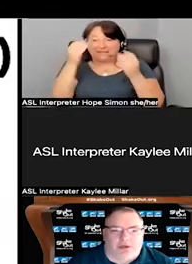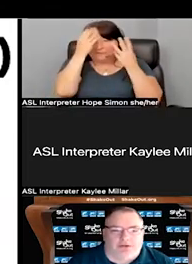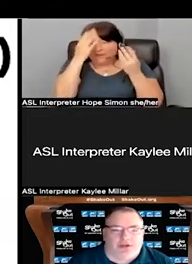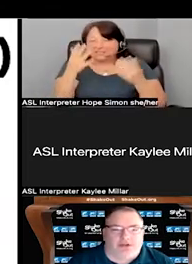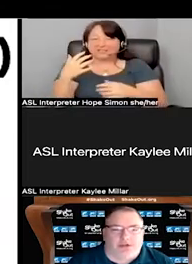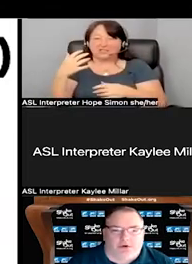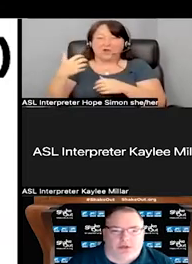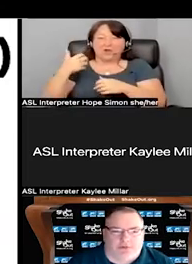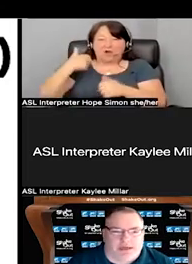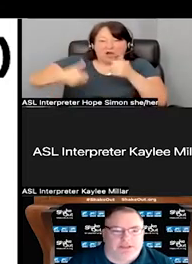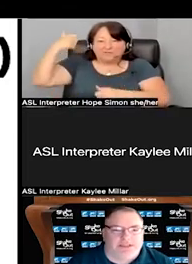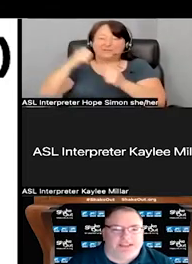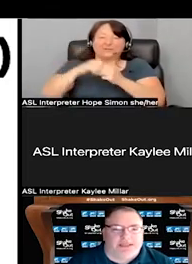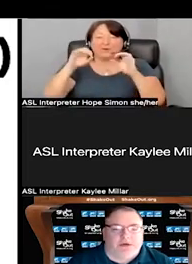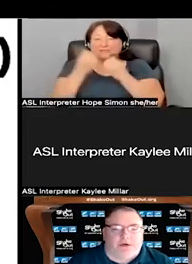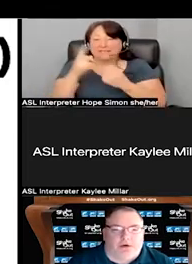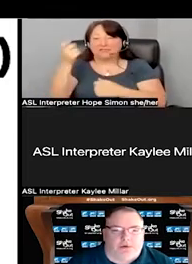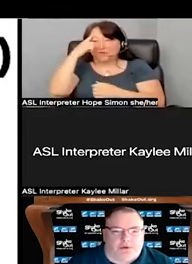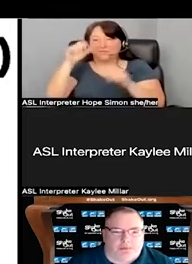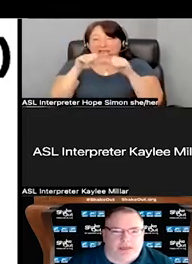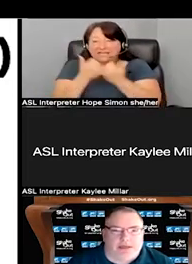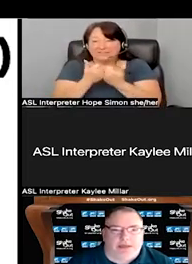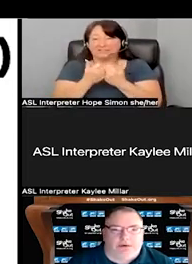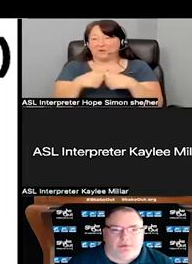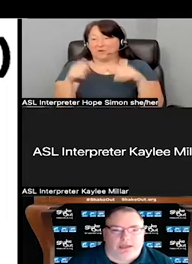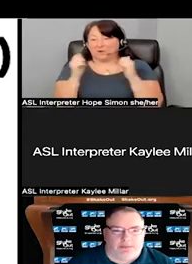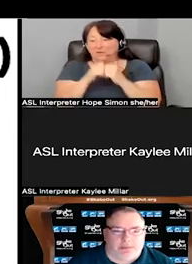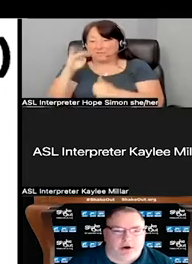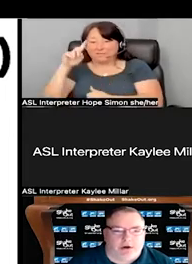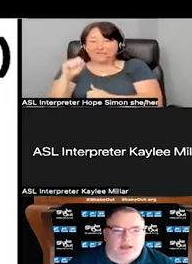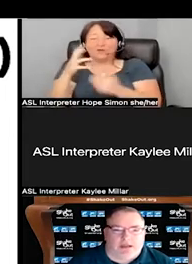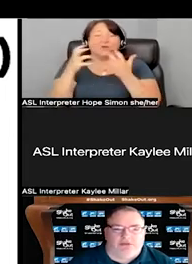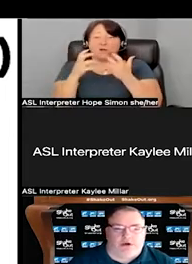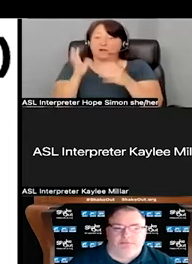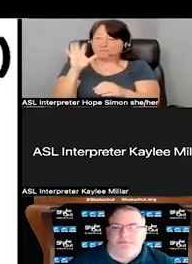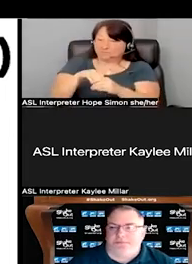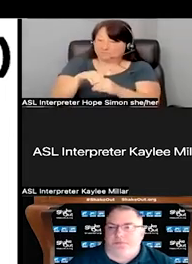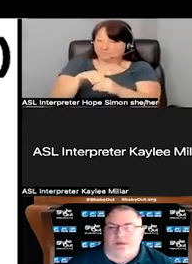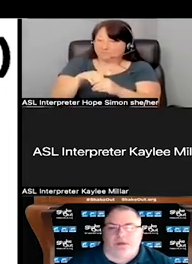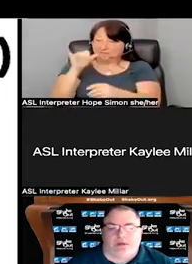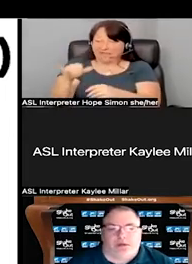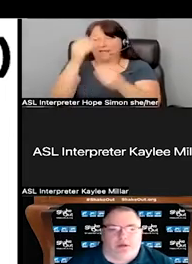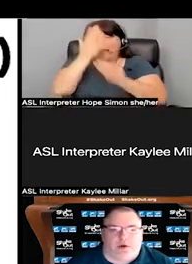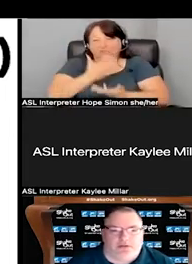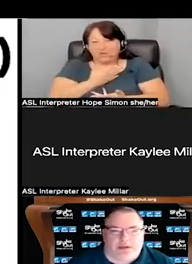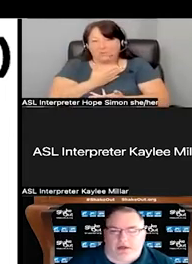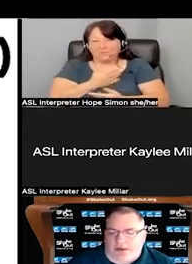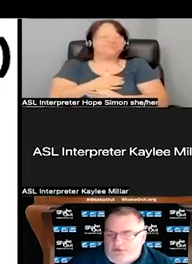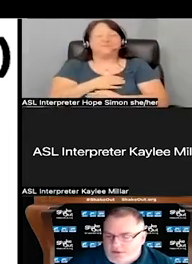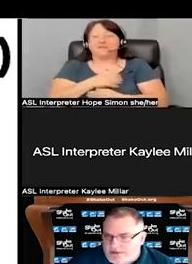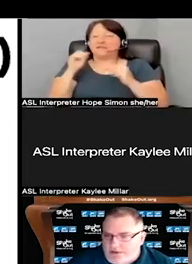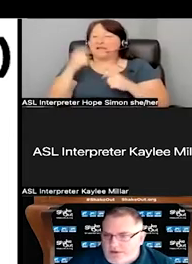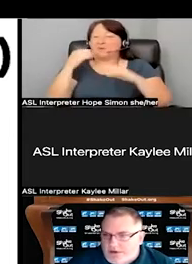with an organization or a government agency or with the media or would like to be a part of that, let us know. You can always